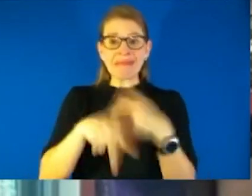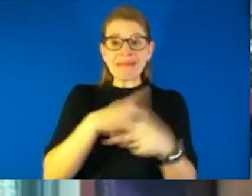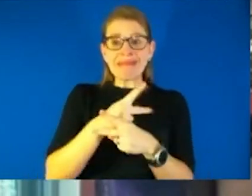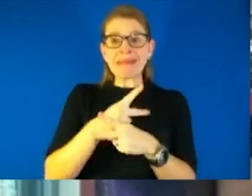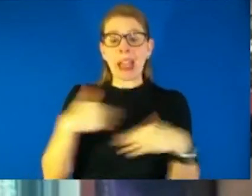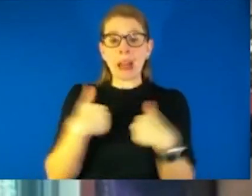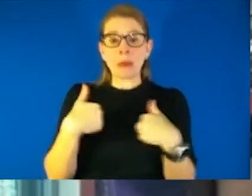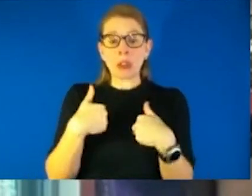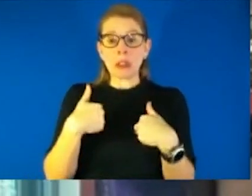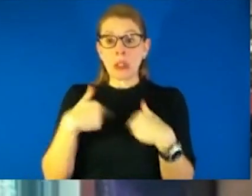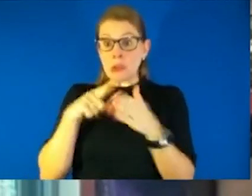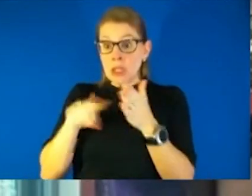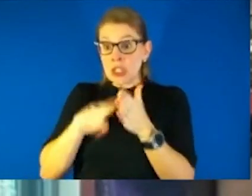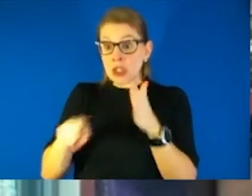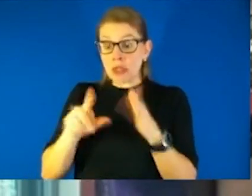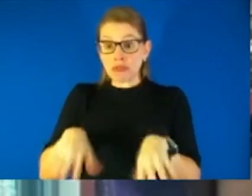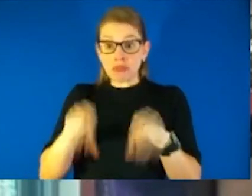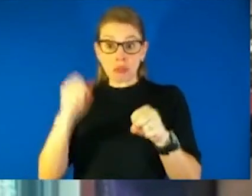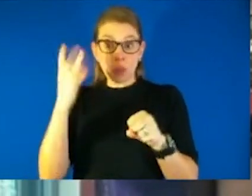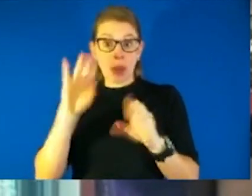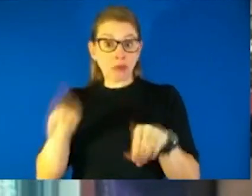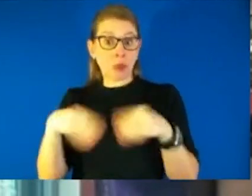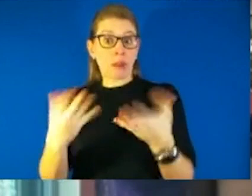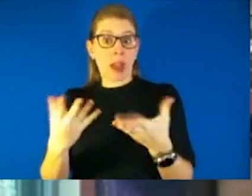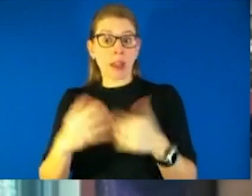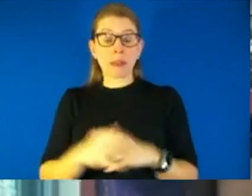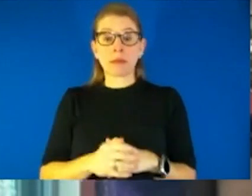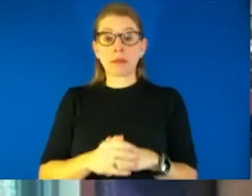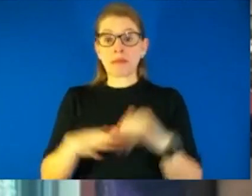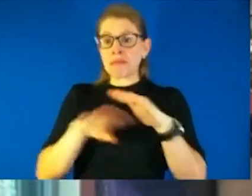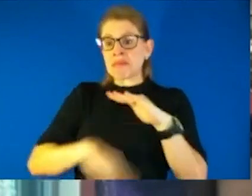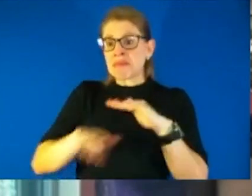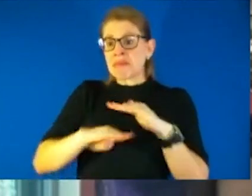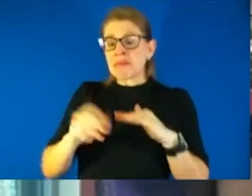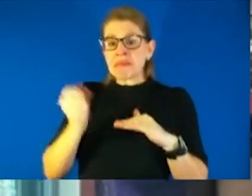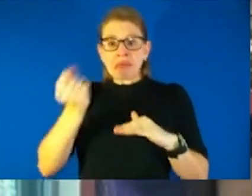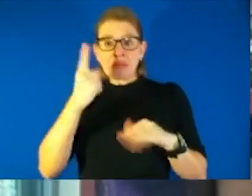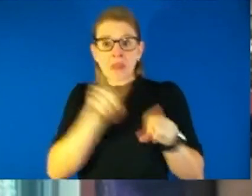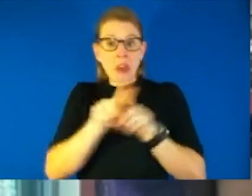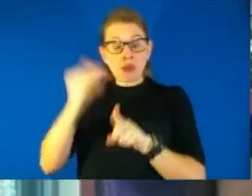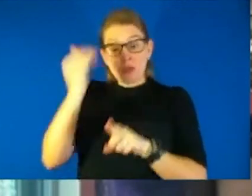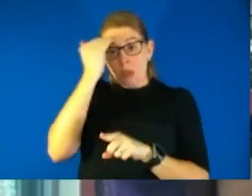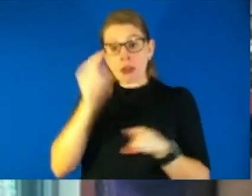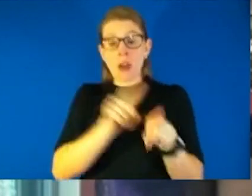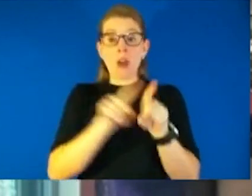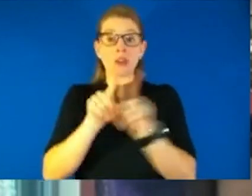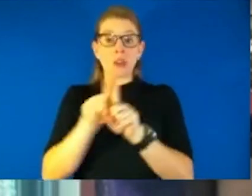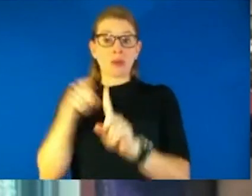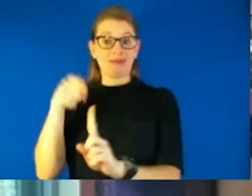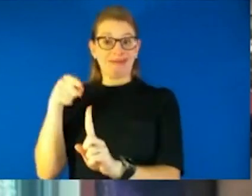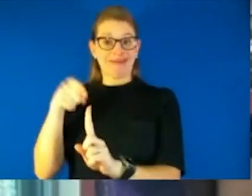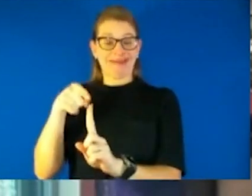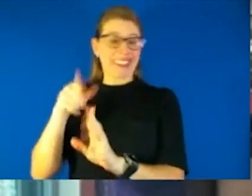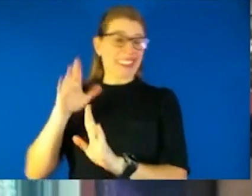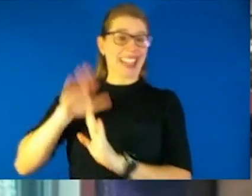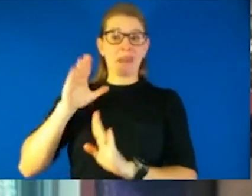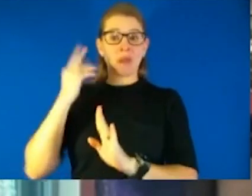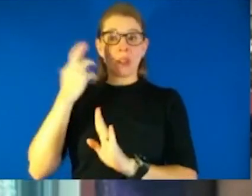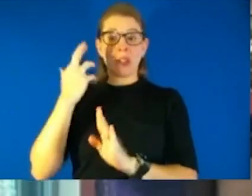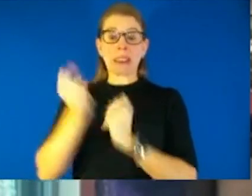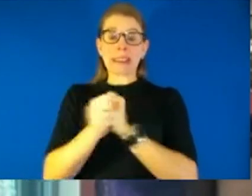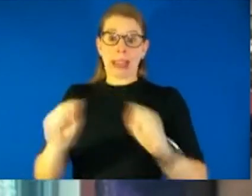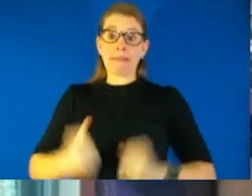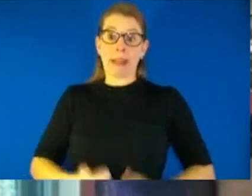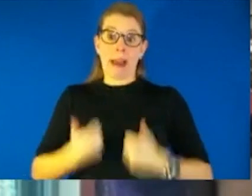that this research is done is to provide basic understanding and knowledge, but also ultimately to save the lives